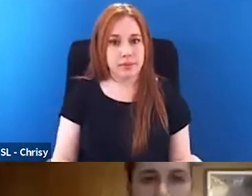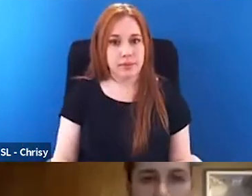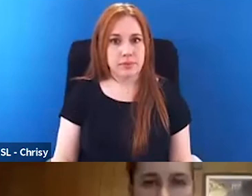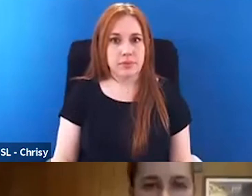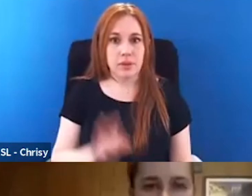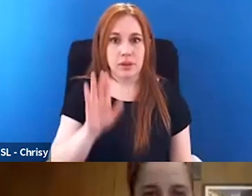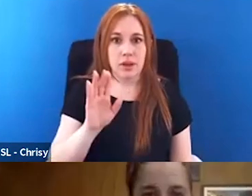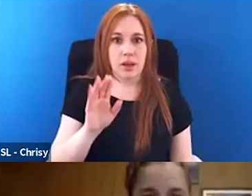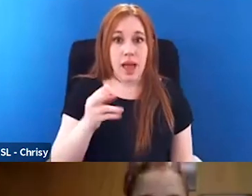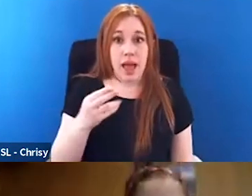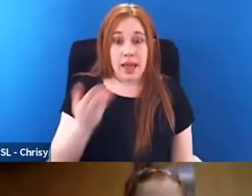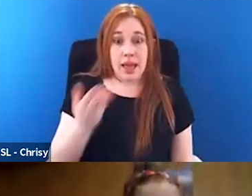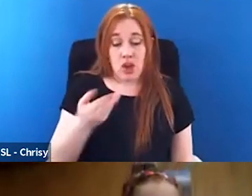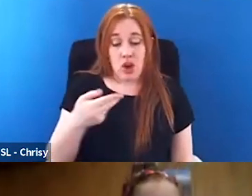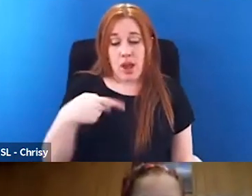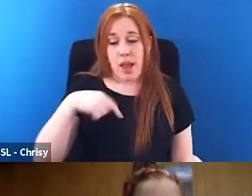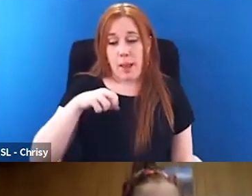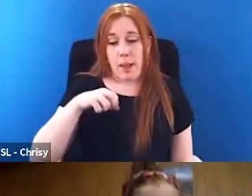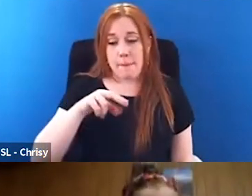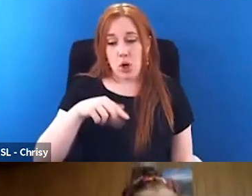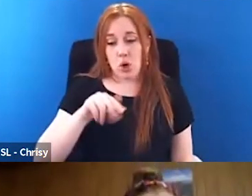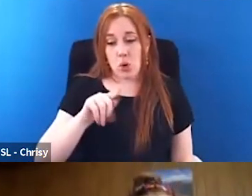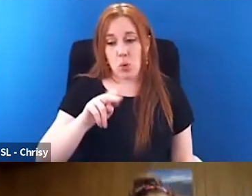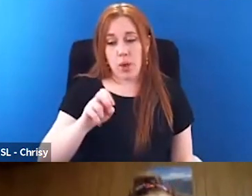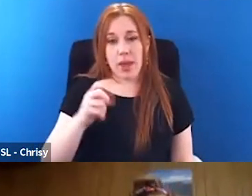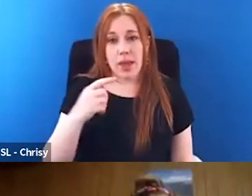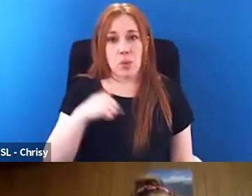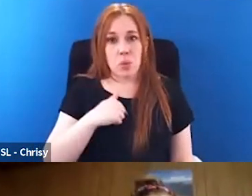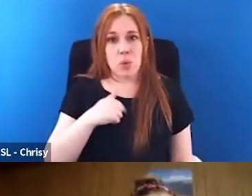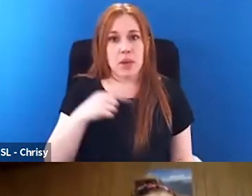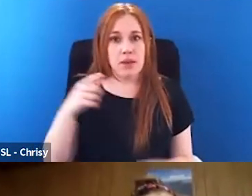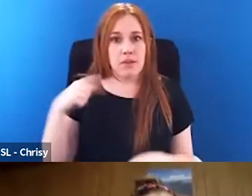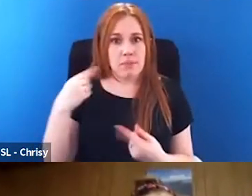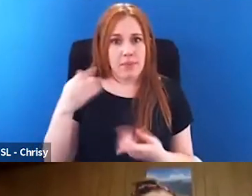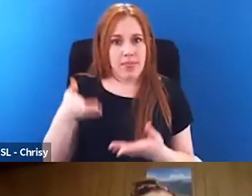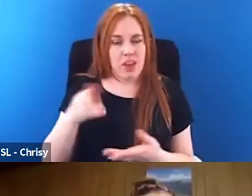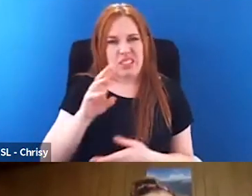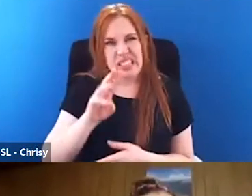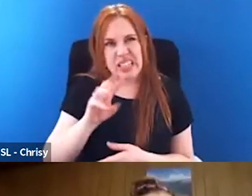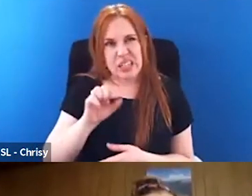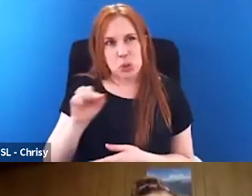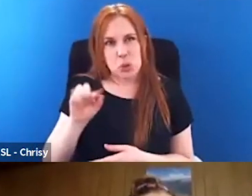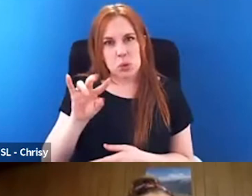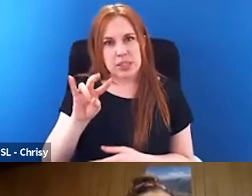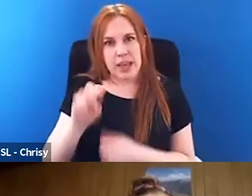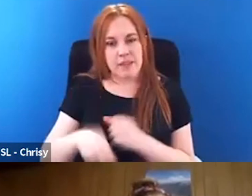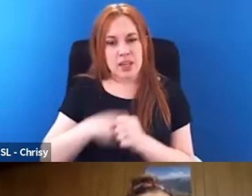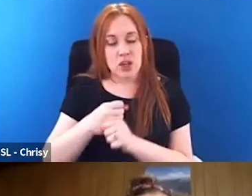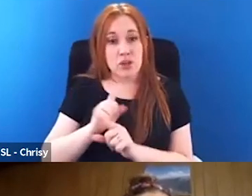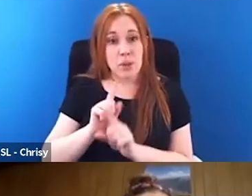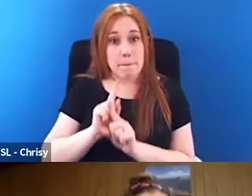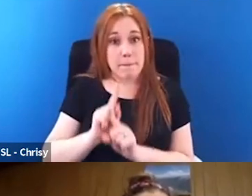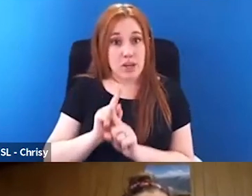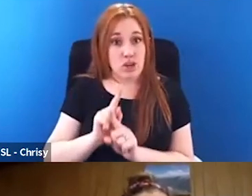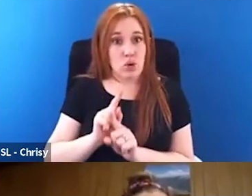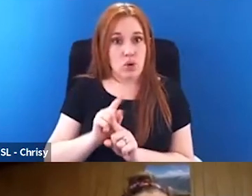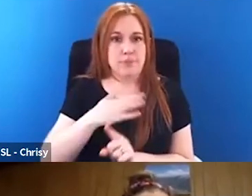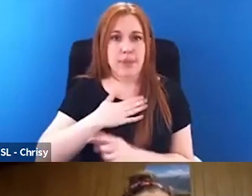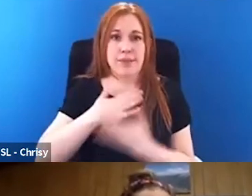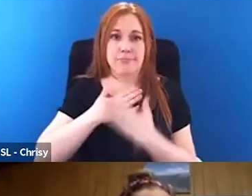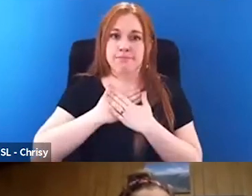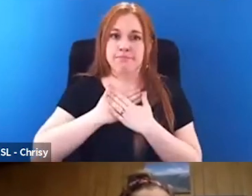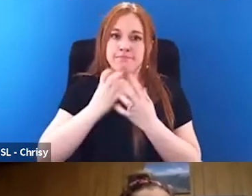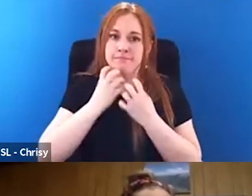at Hyperquake, since I've been there for about 6 or 7 years, mentorship is probably my passion.